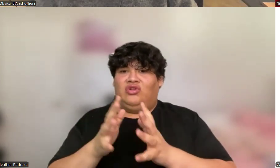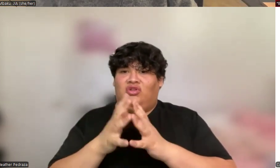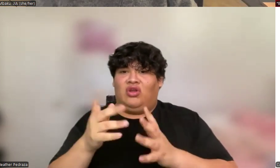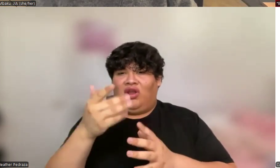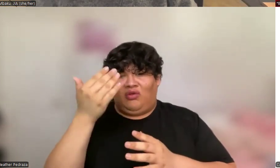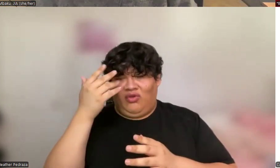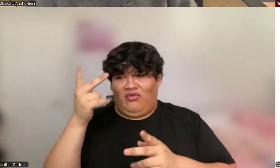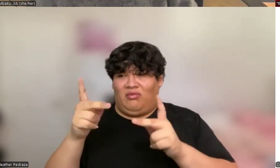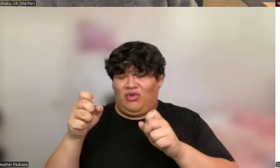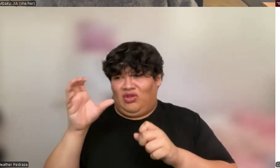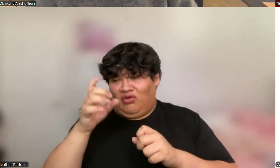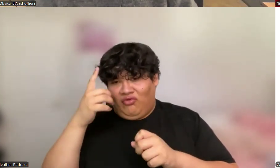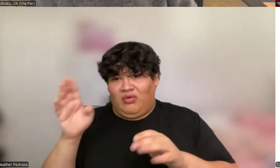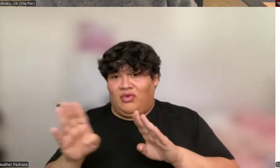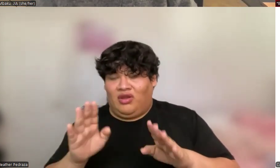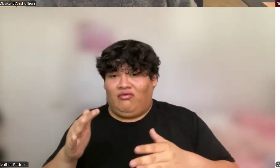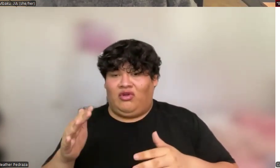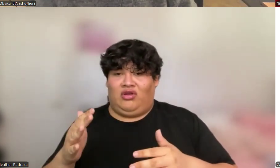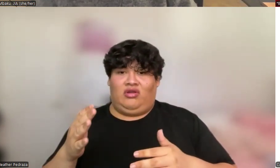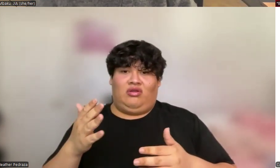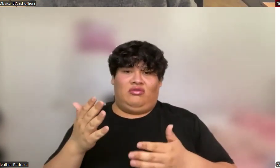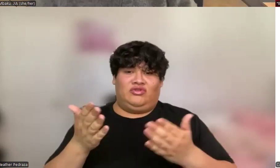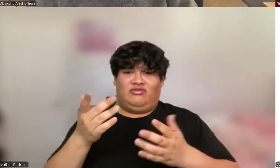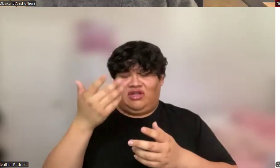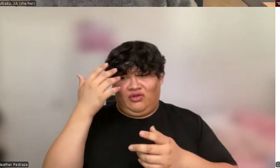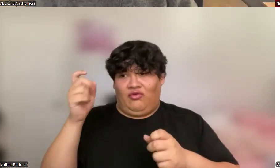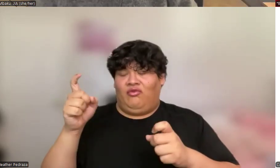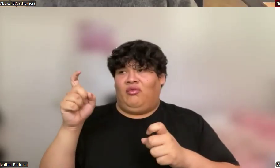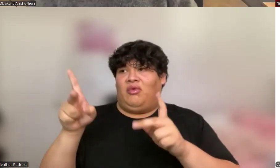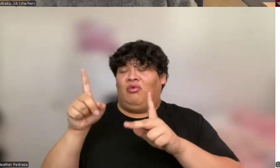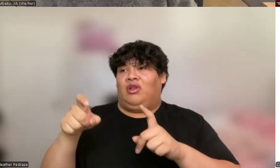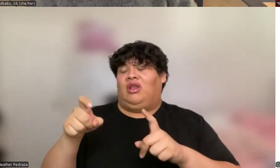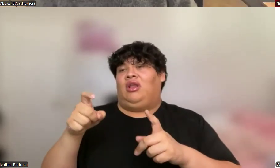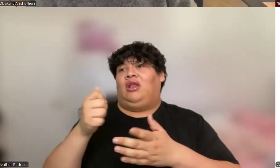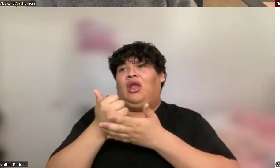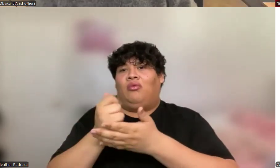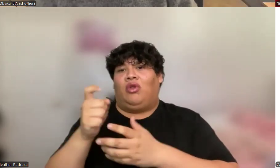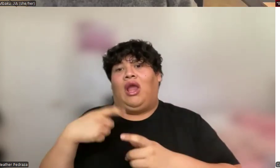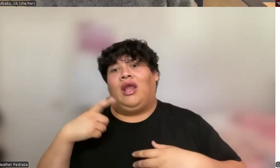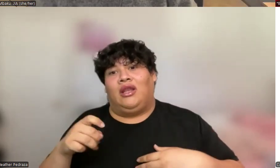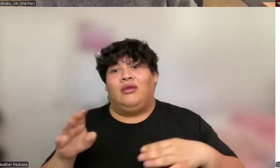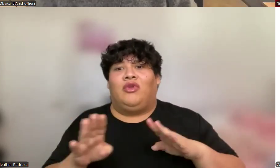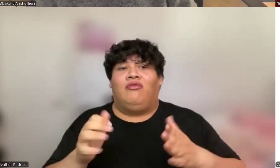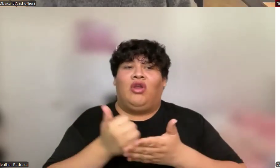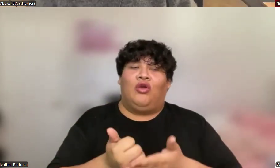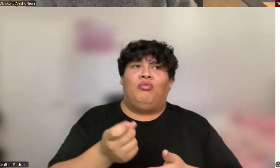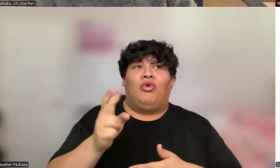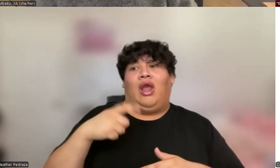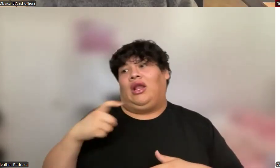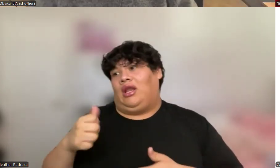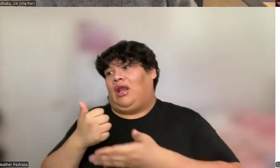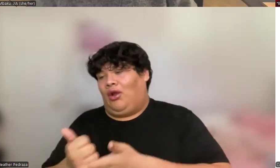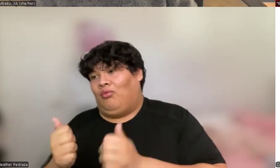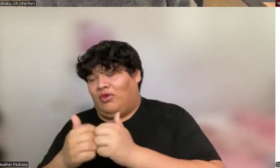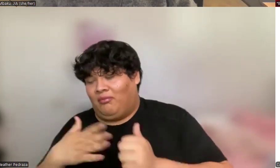behavioral health. Like when someone needs help, they're not using, I need behavioral health help. They're like, I need help with my mental